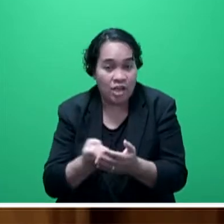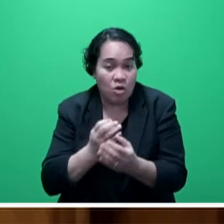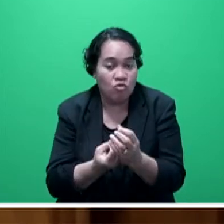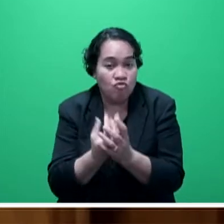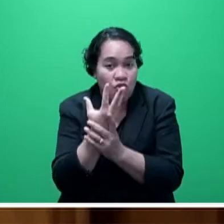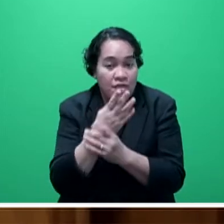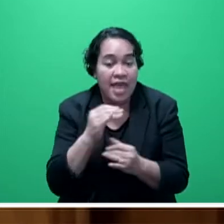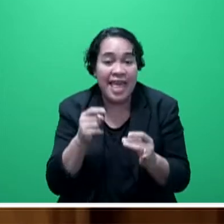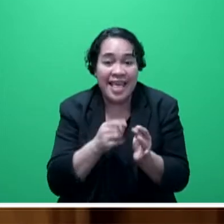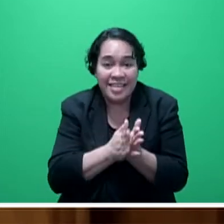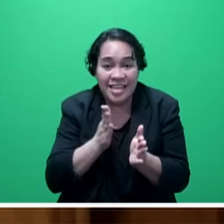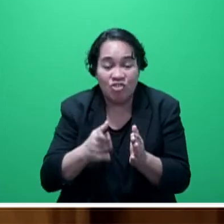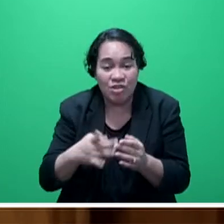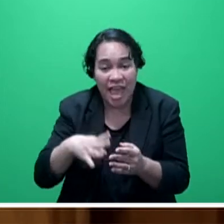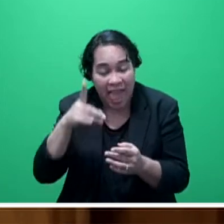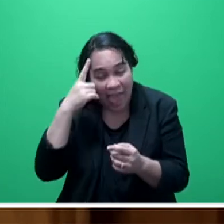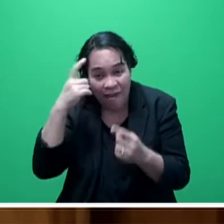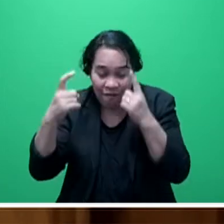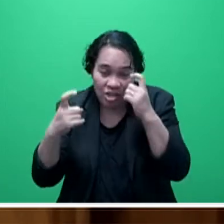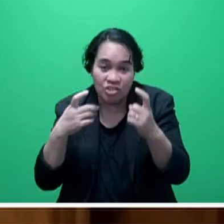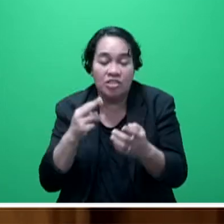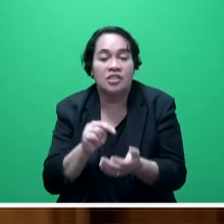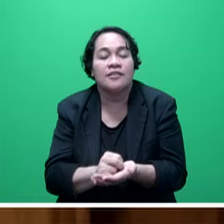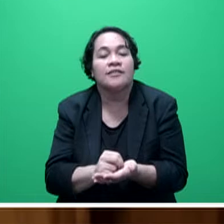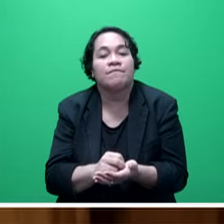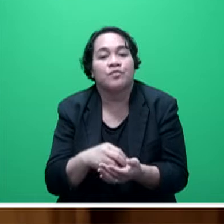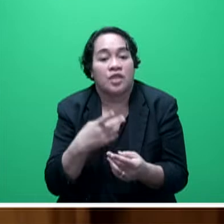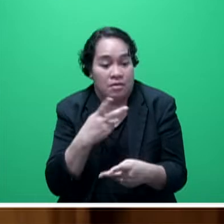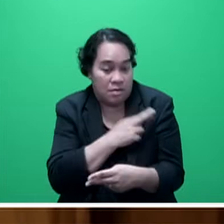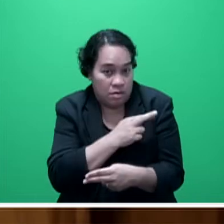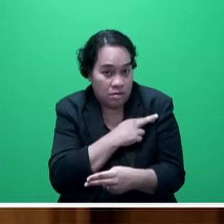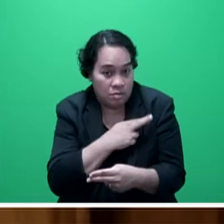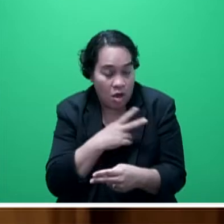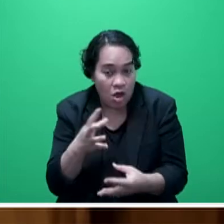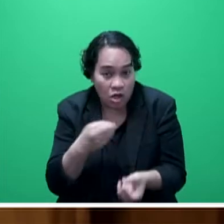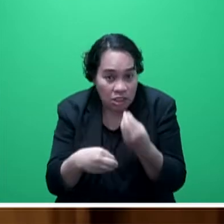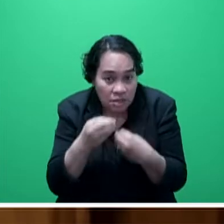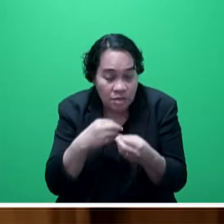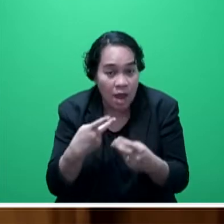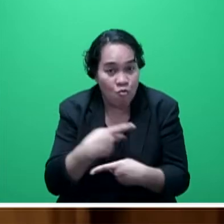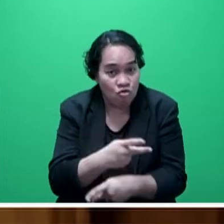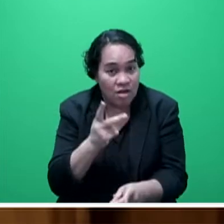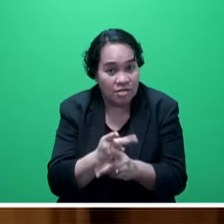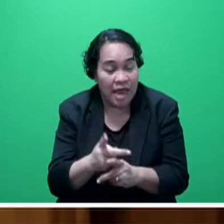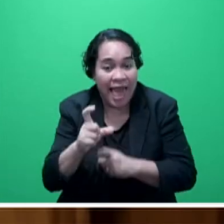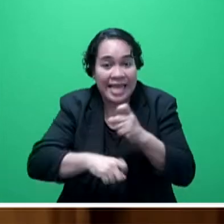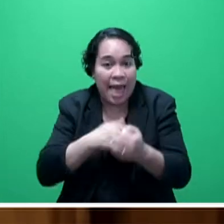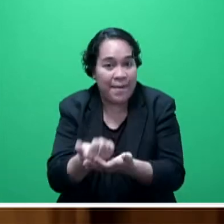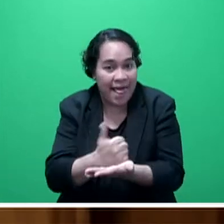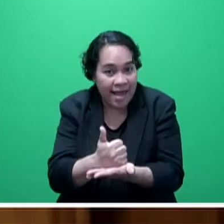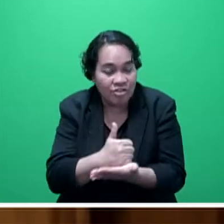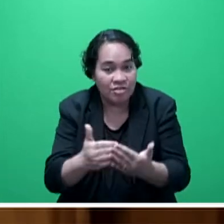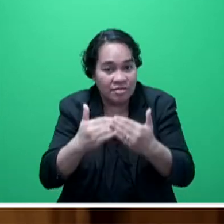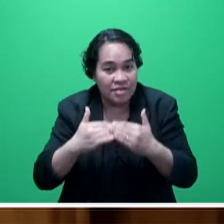industry innovation, responsible consumption and production, climate actions, life